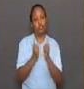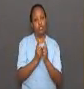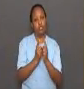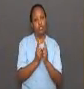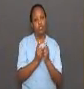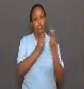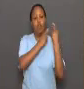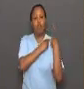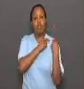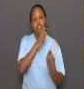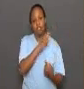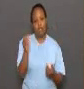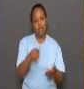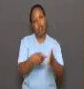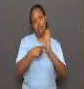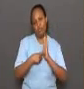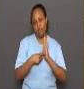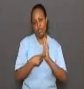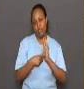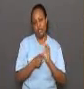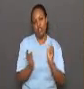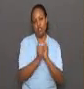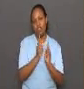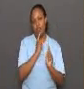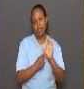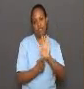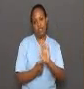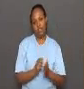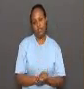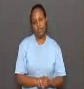between authority and accountability.